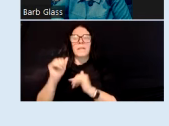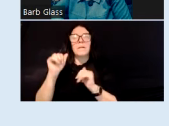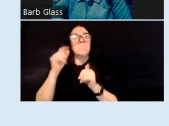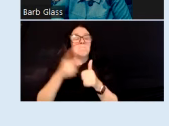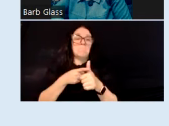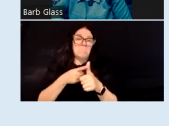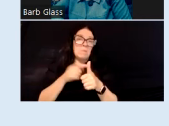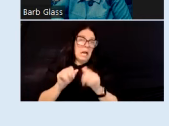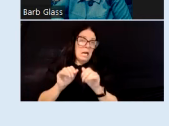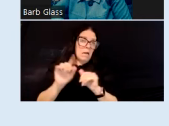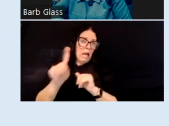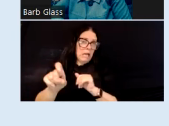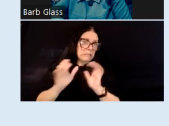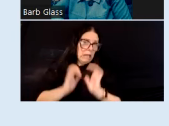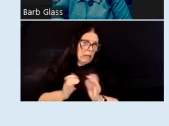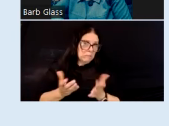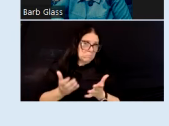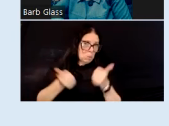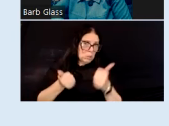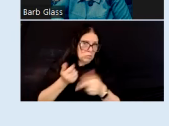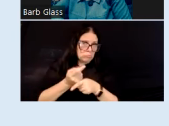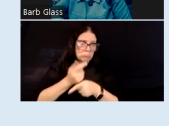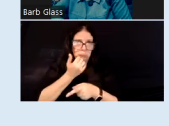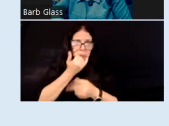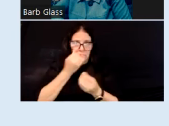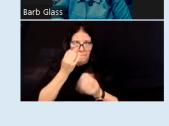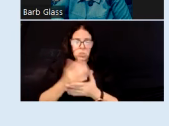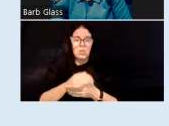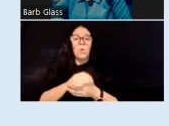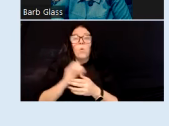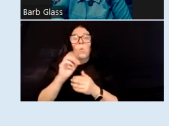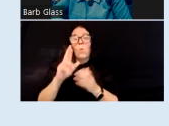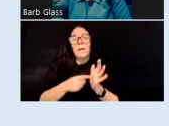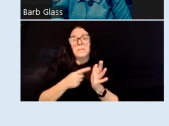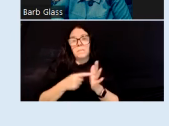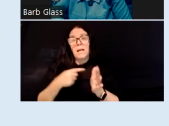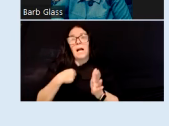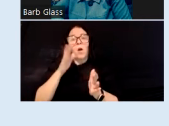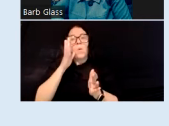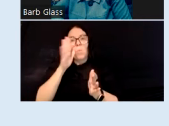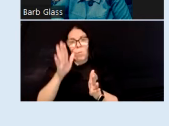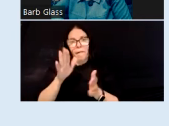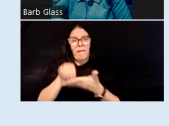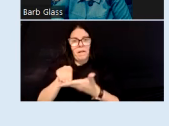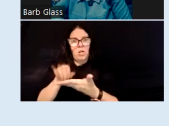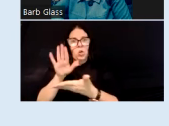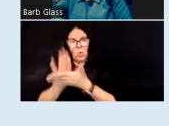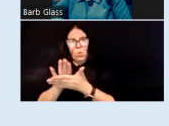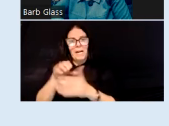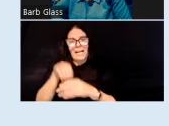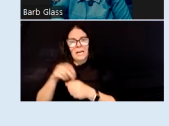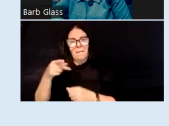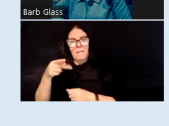client. The other thing sometimes I will do is I will actually make a note on the